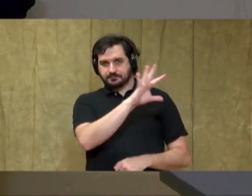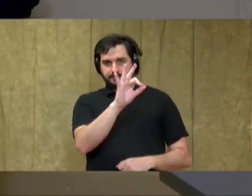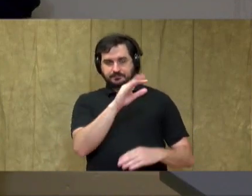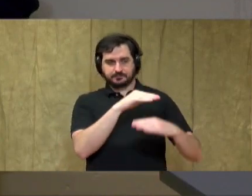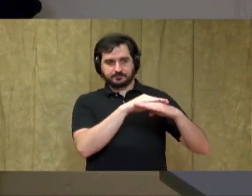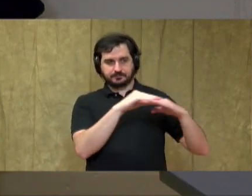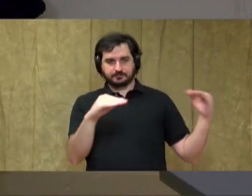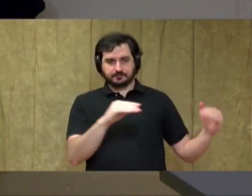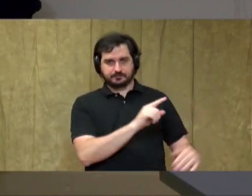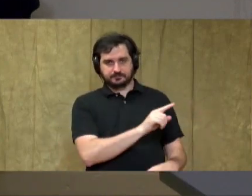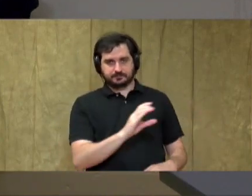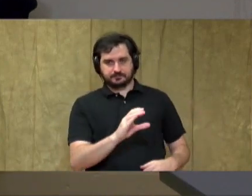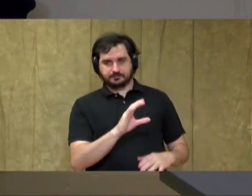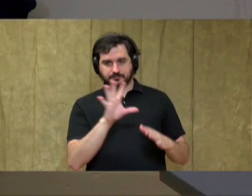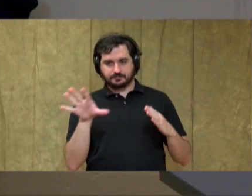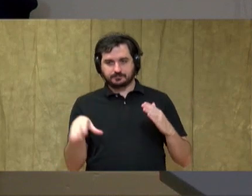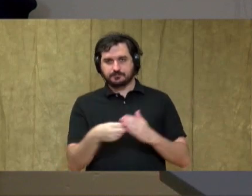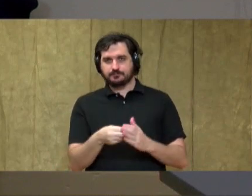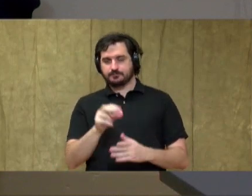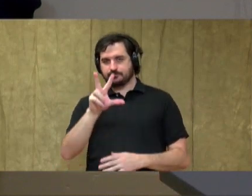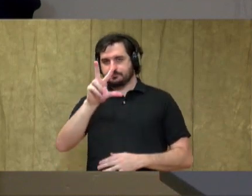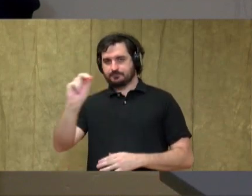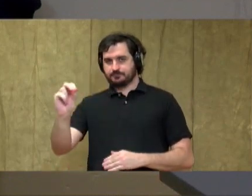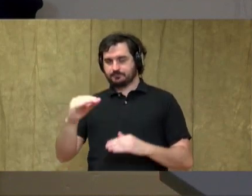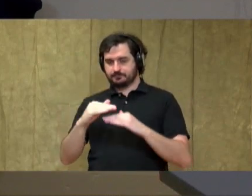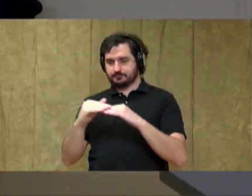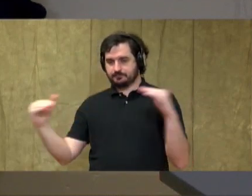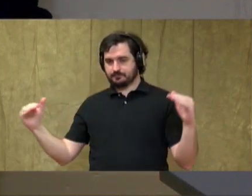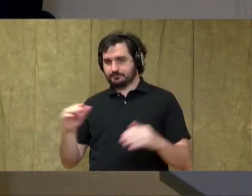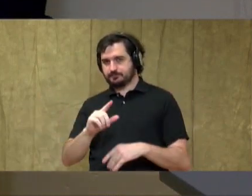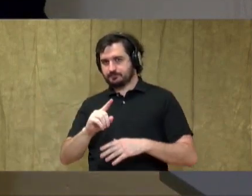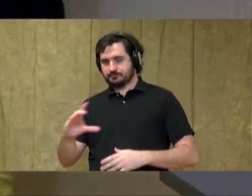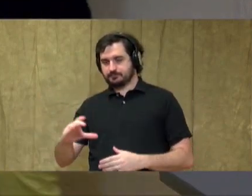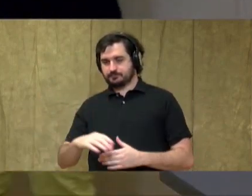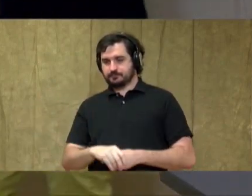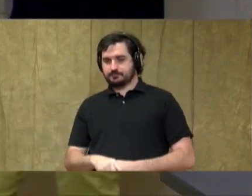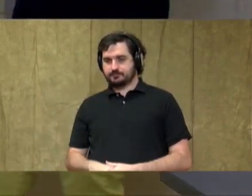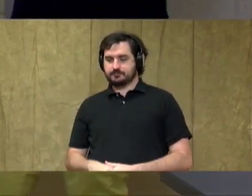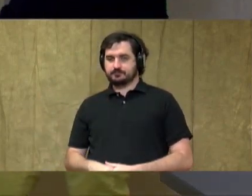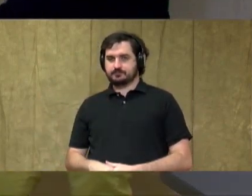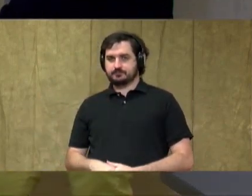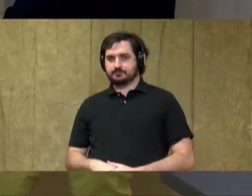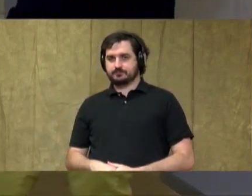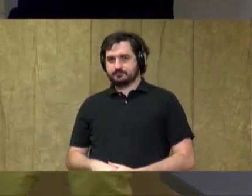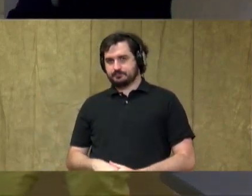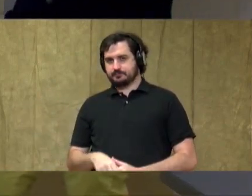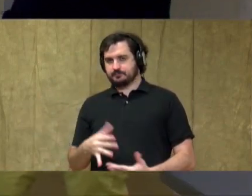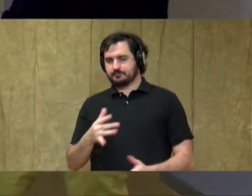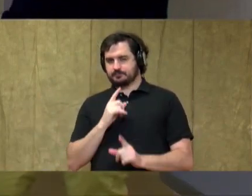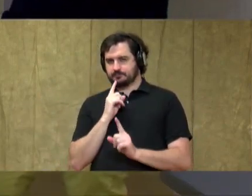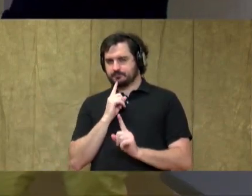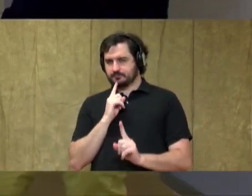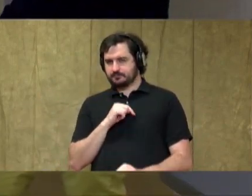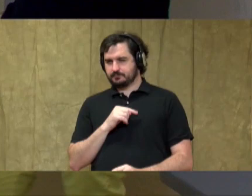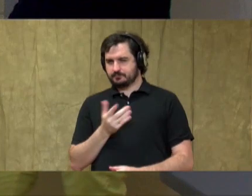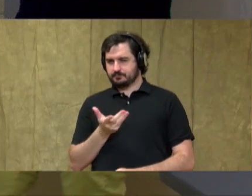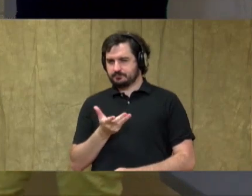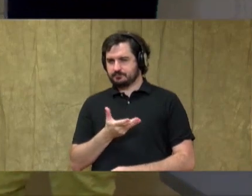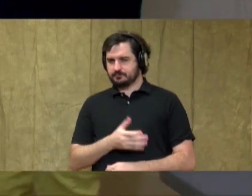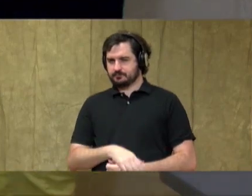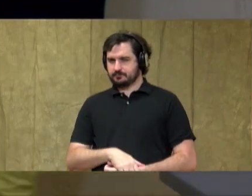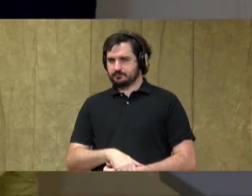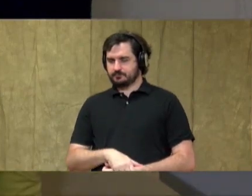59 hundredths plus 30 hundredths. And what would that equal, guys?